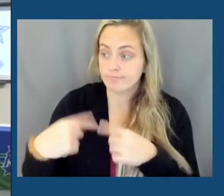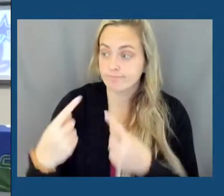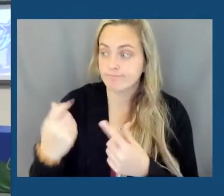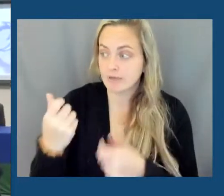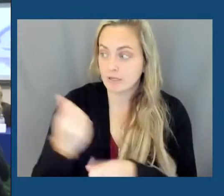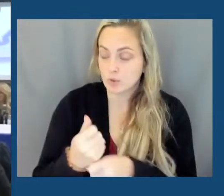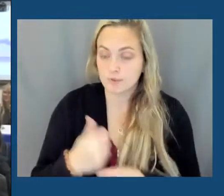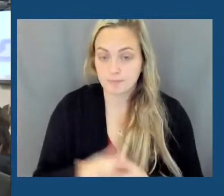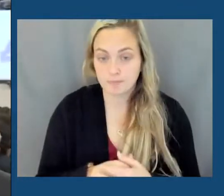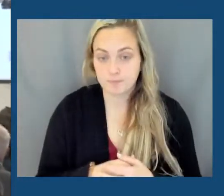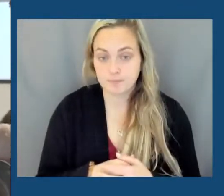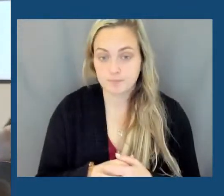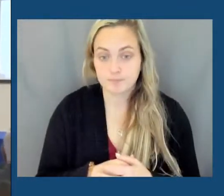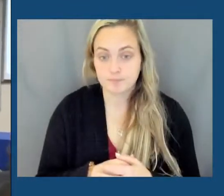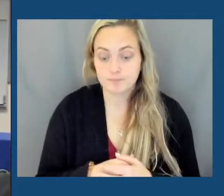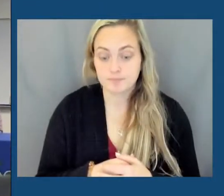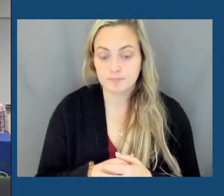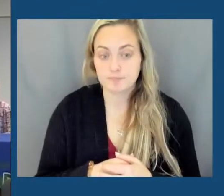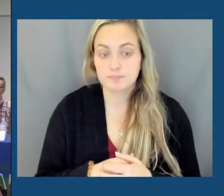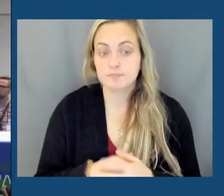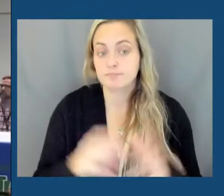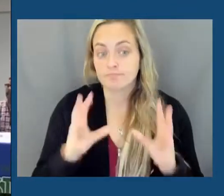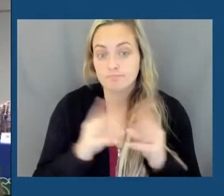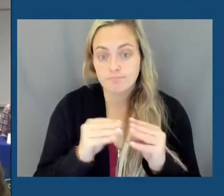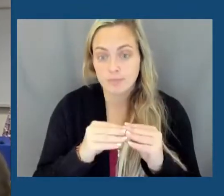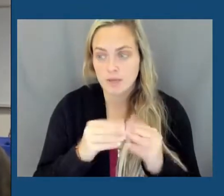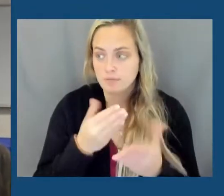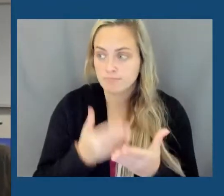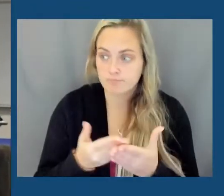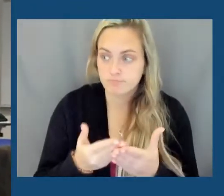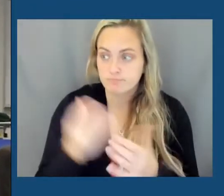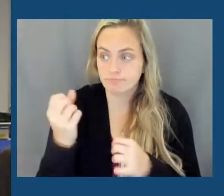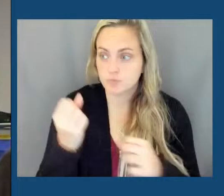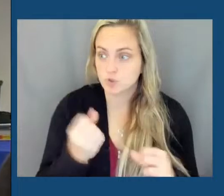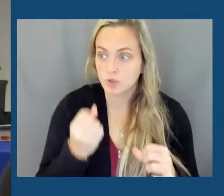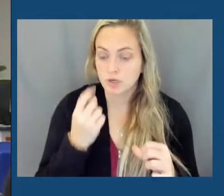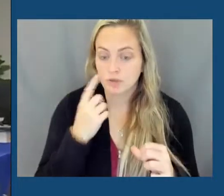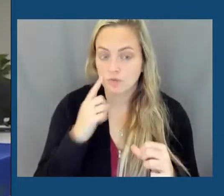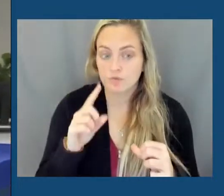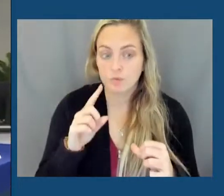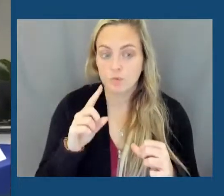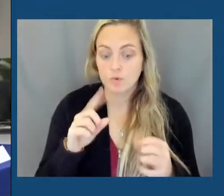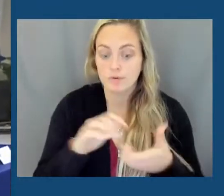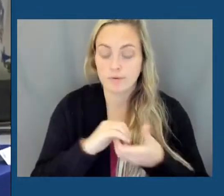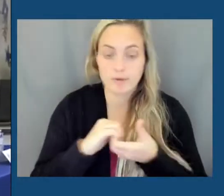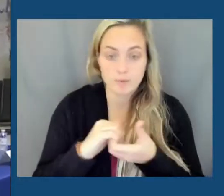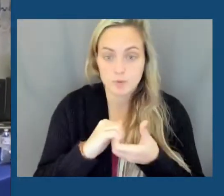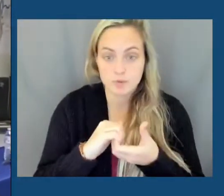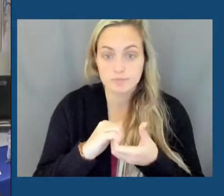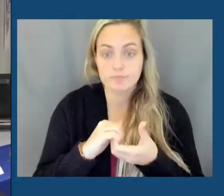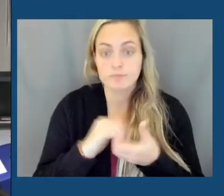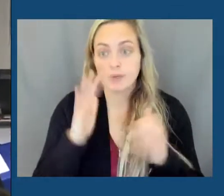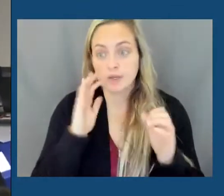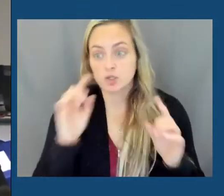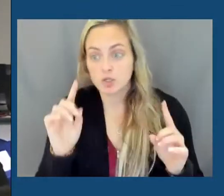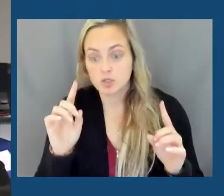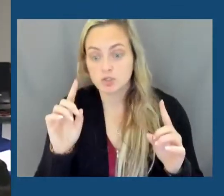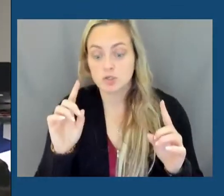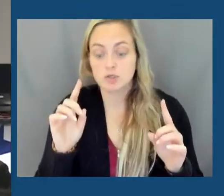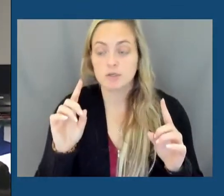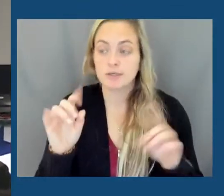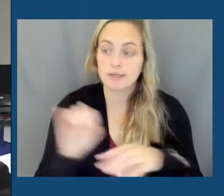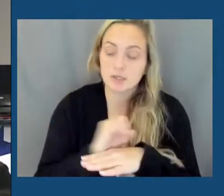years. This meeting reflects the strength of collaboration between education,